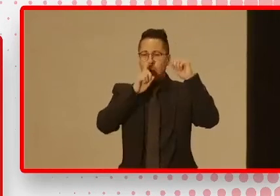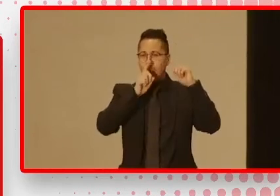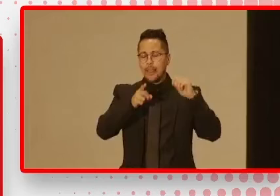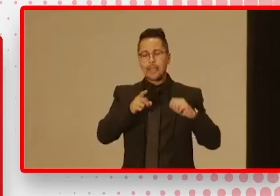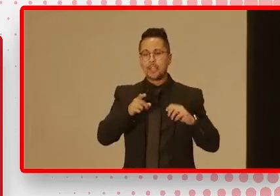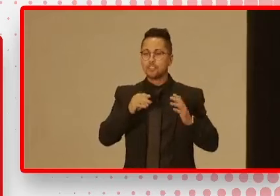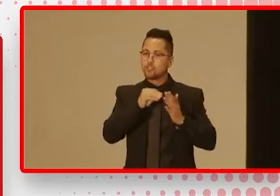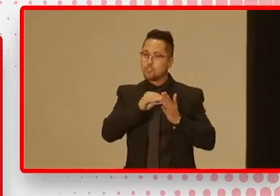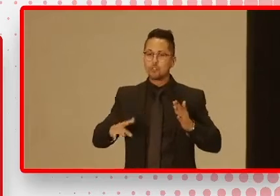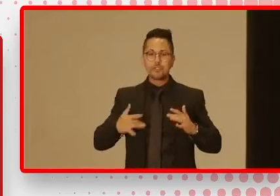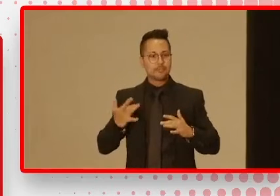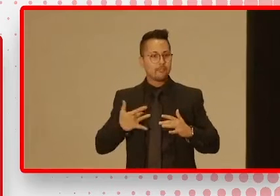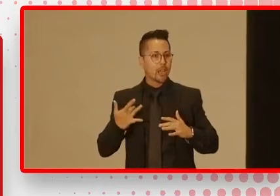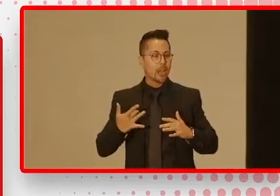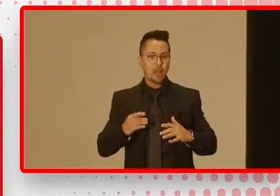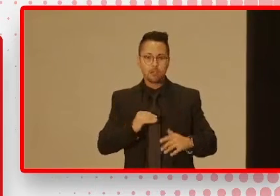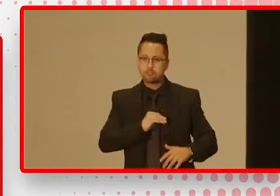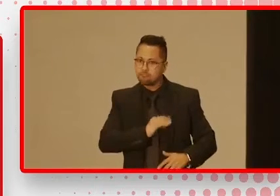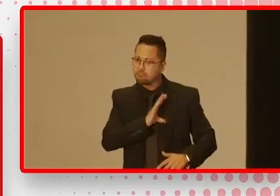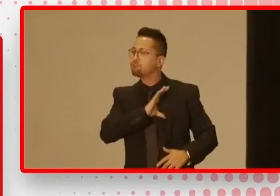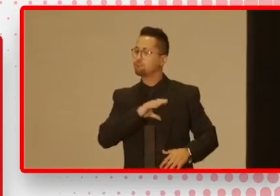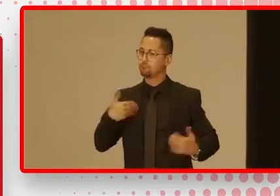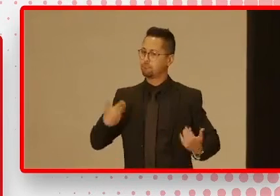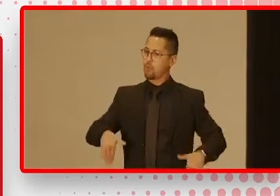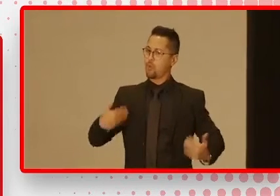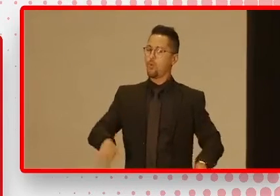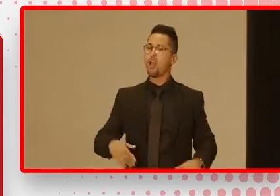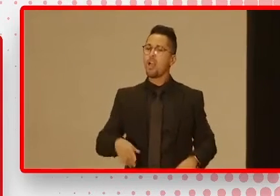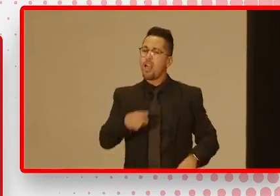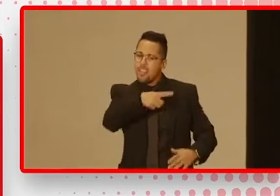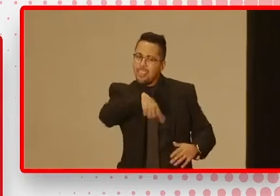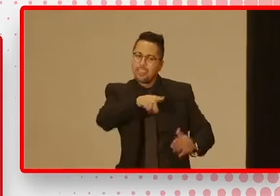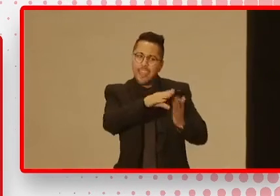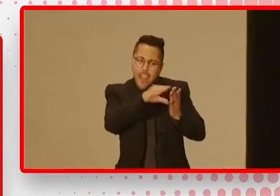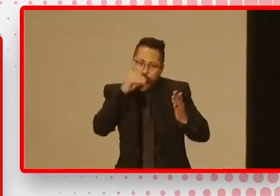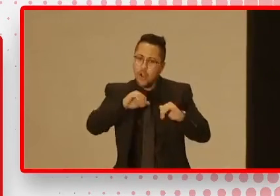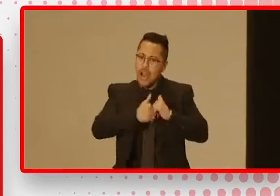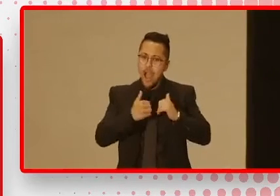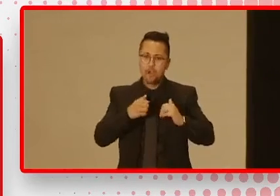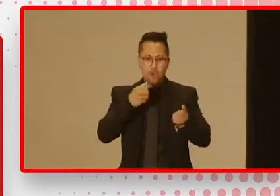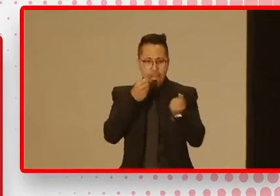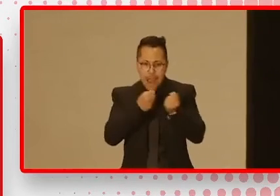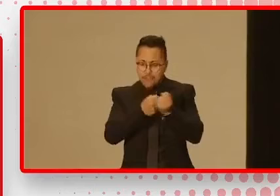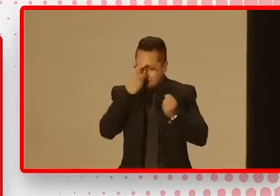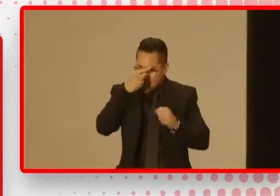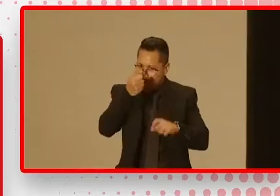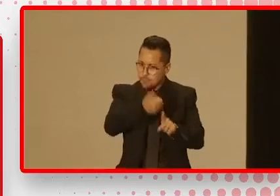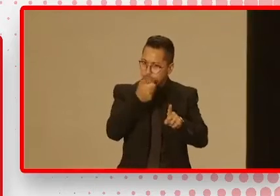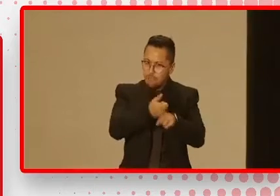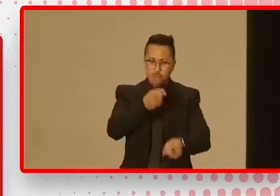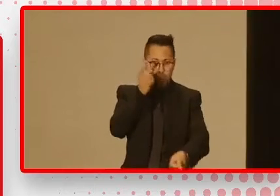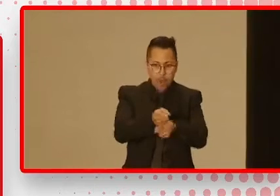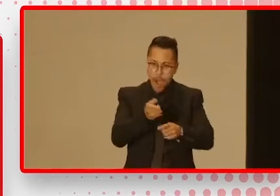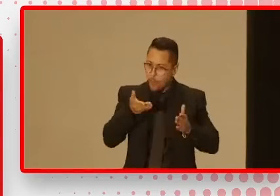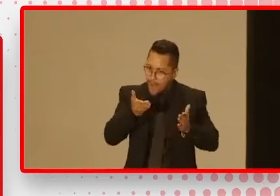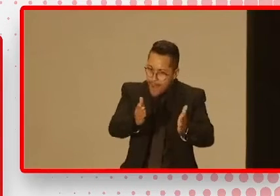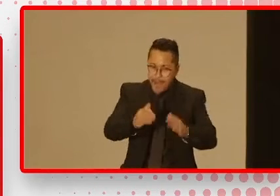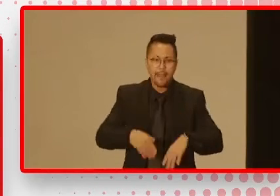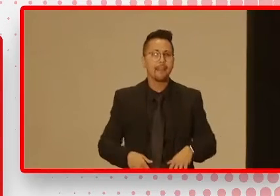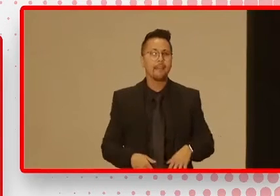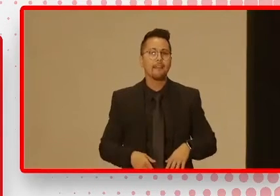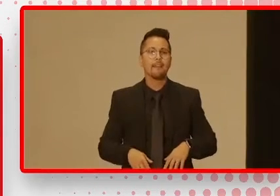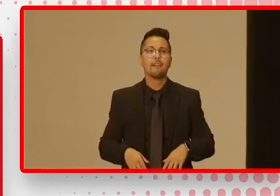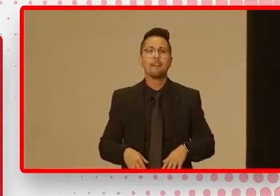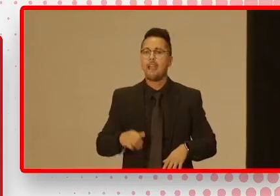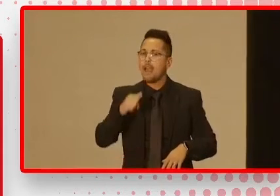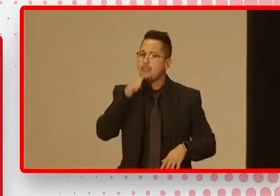self-advocacy training. It's like, and they learn how to advocate for themselves the right way. And how, you know, not to burn